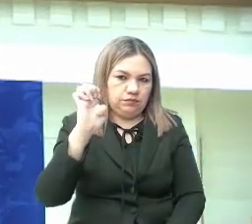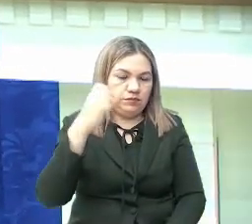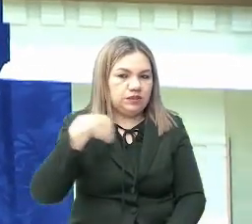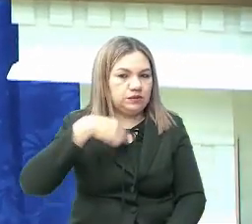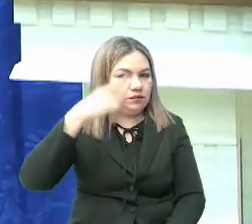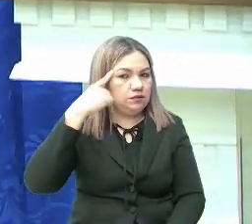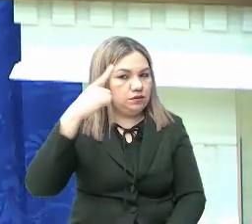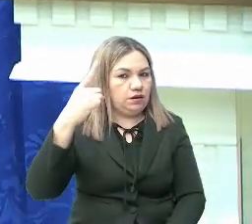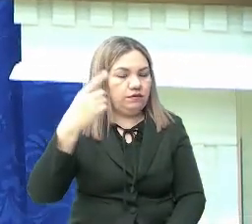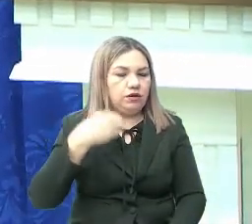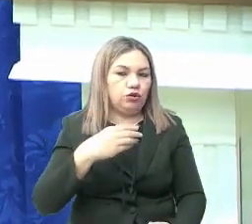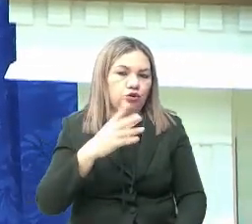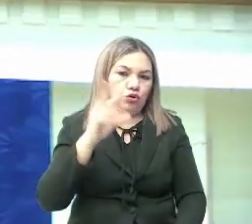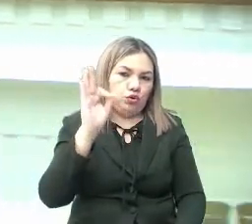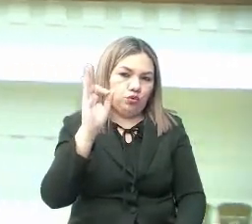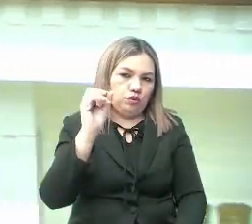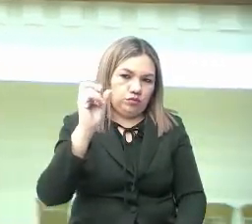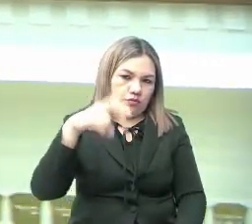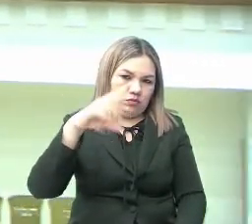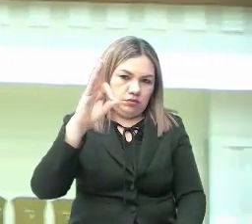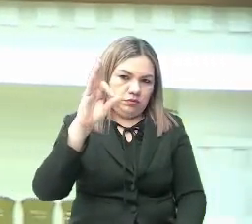knew where he was going